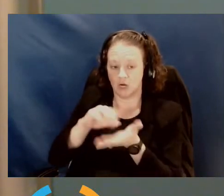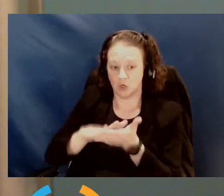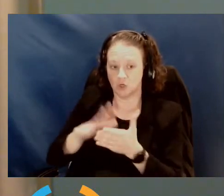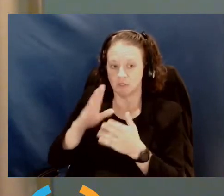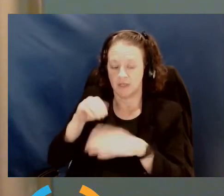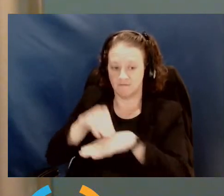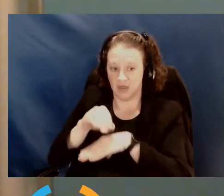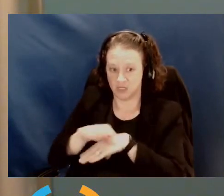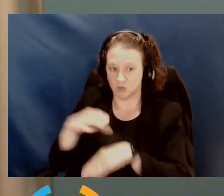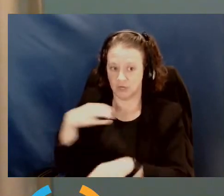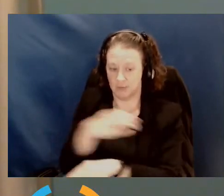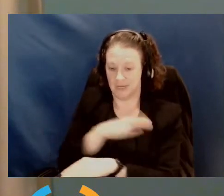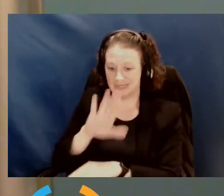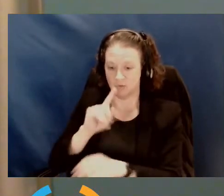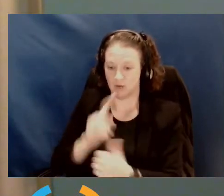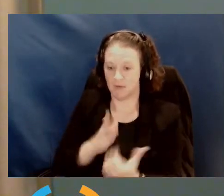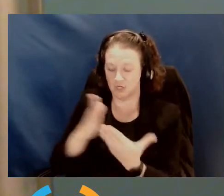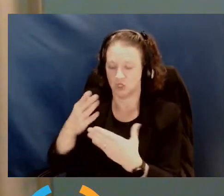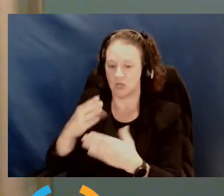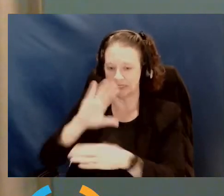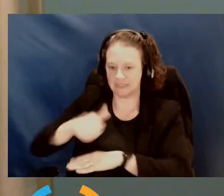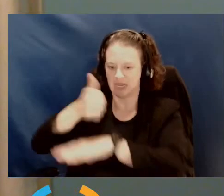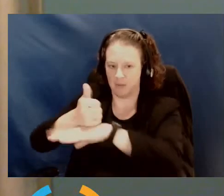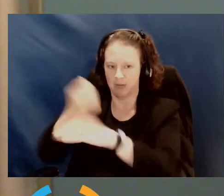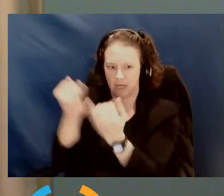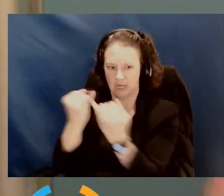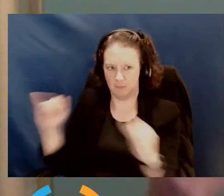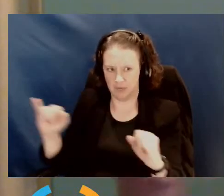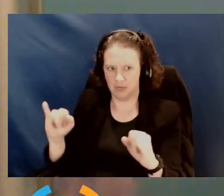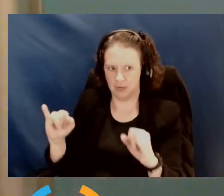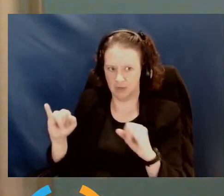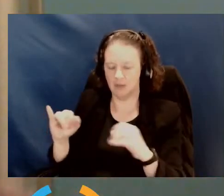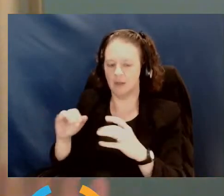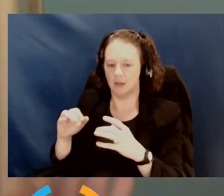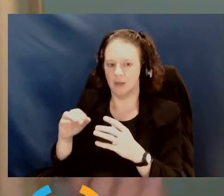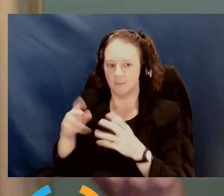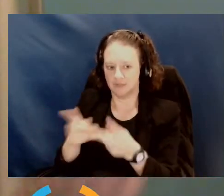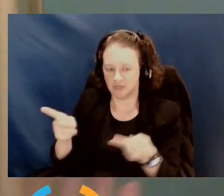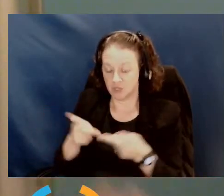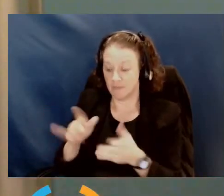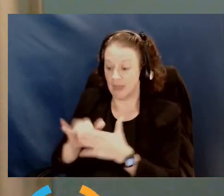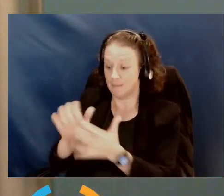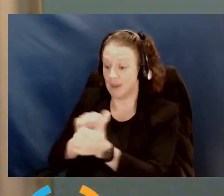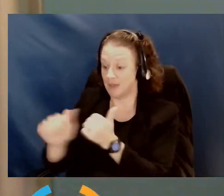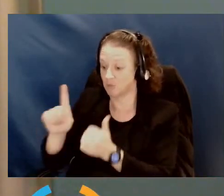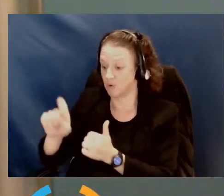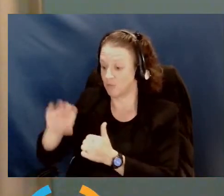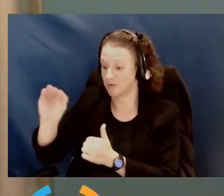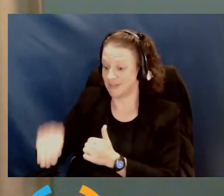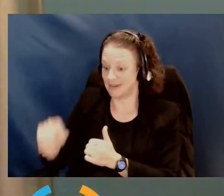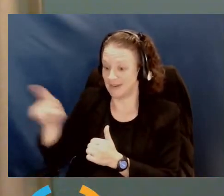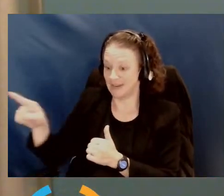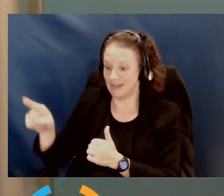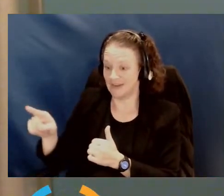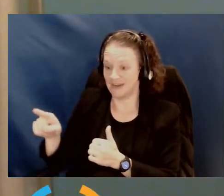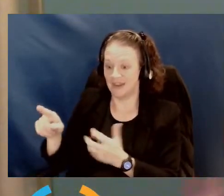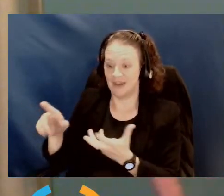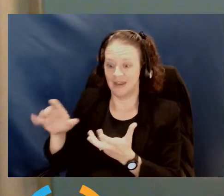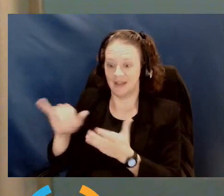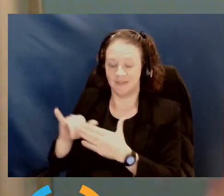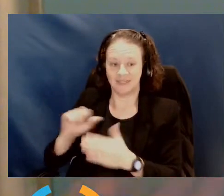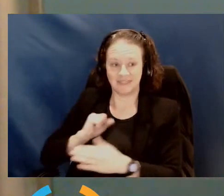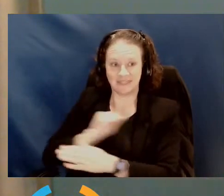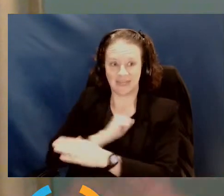position. Unfortunately, even though that passed unanimously in the Senate, it didn't pass in the House because that's when the House and